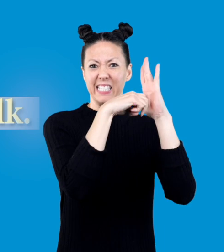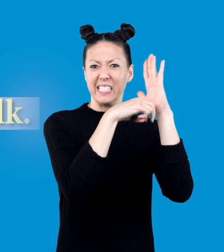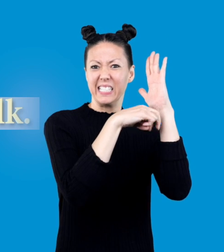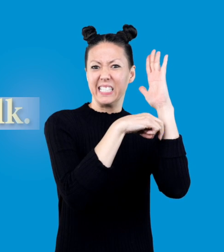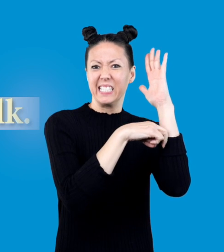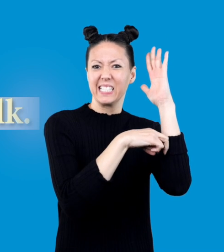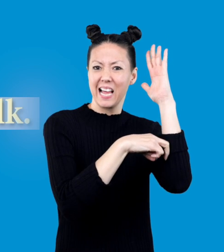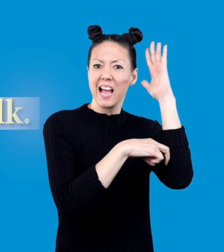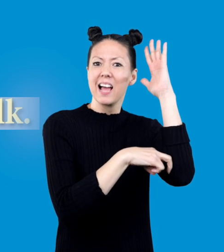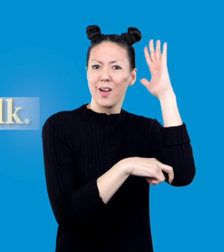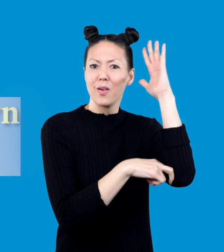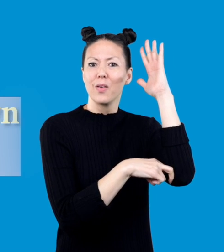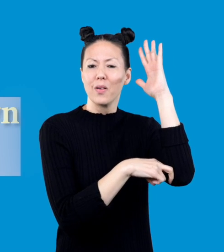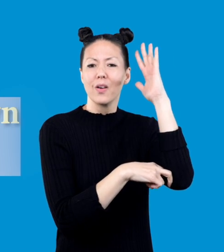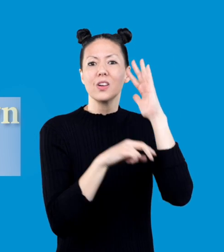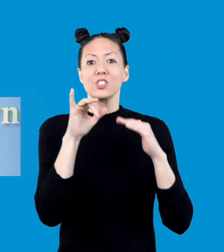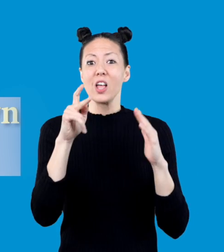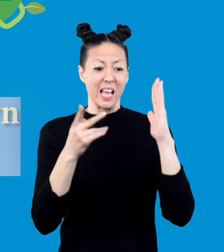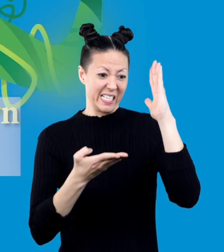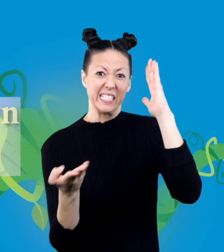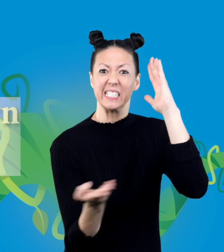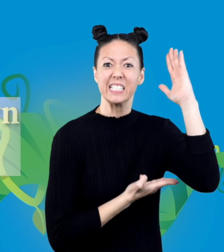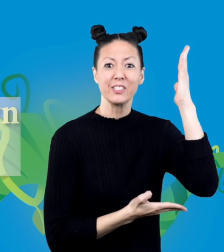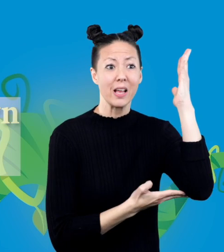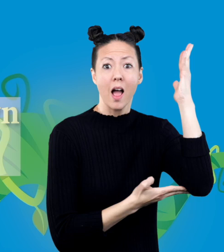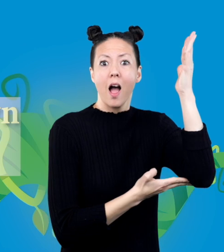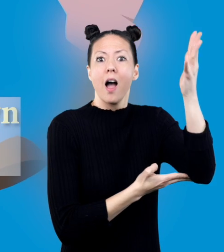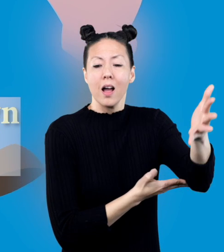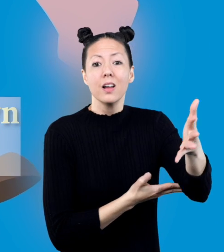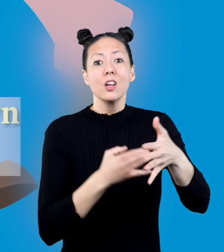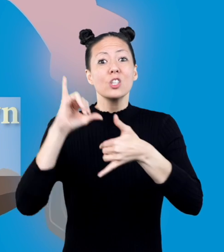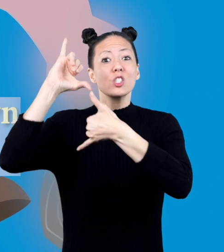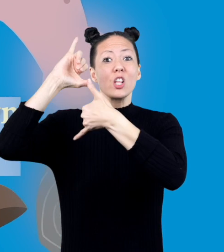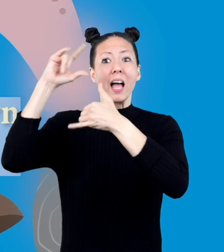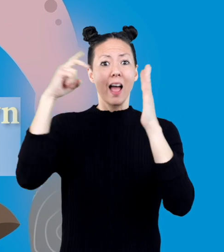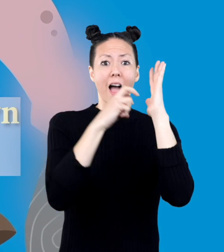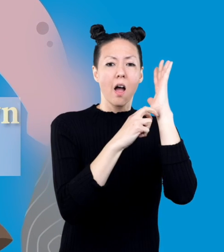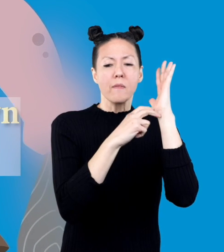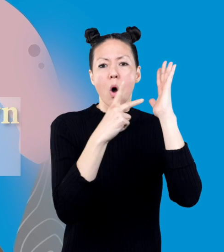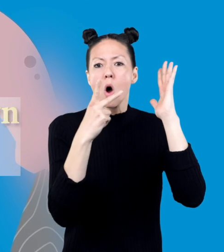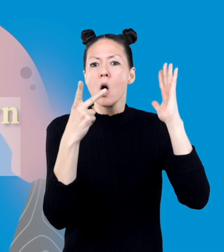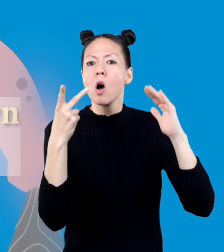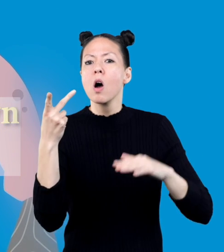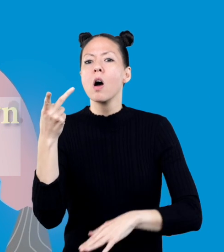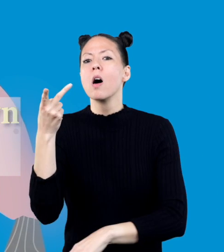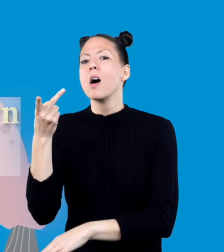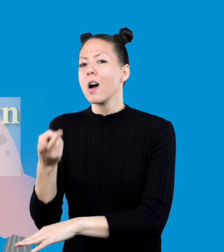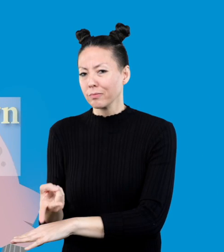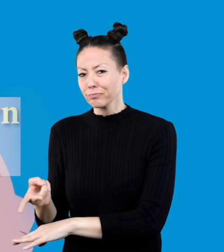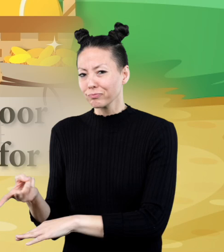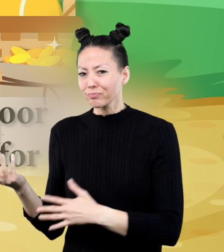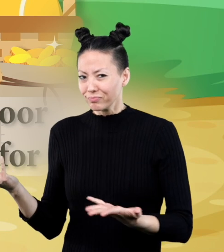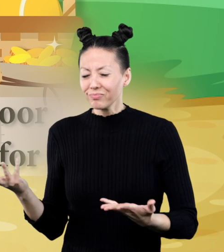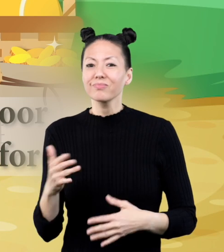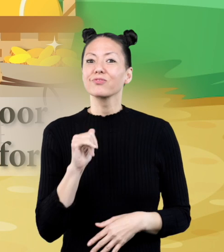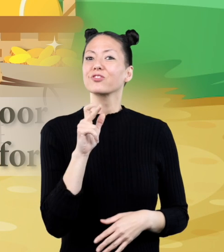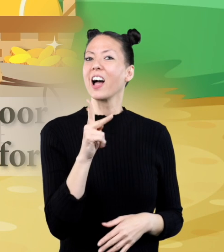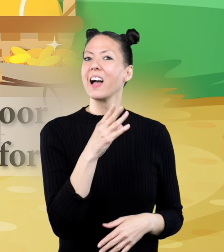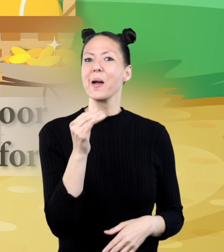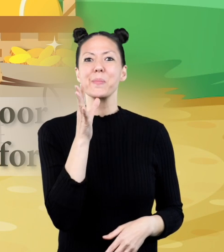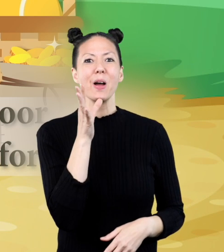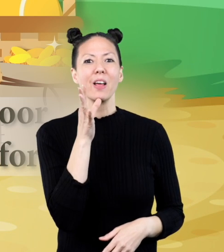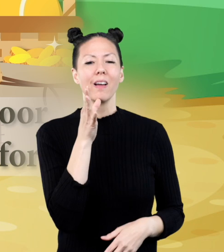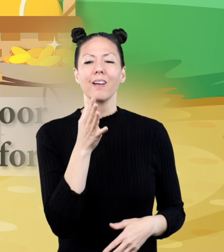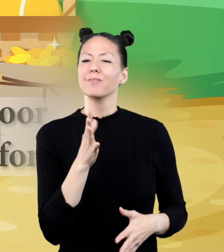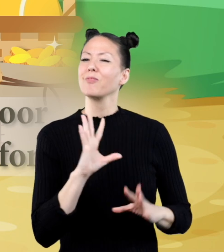the beanstalk. But Jack cuts the beanstalk down and the giant falls. Jack and his mom